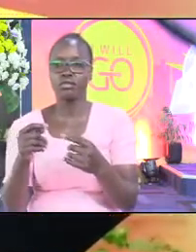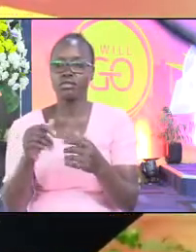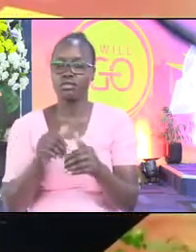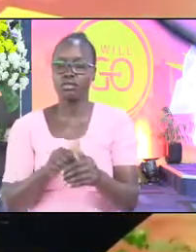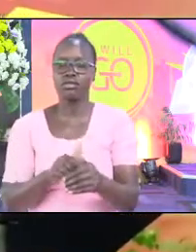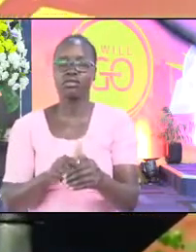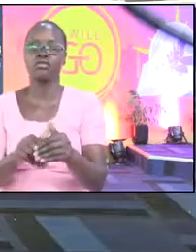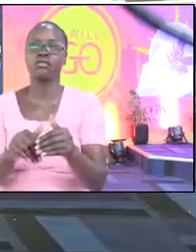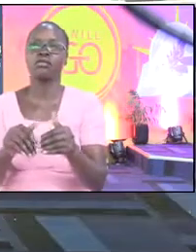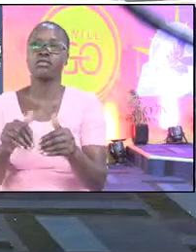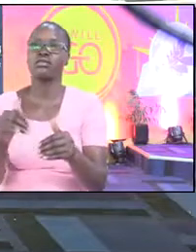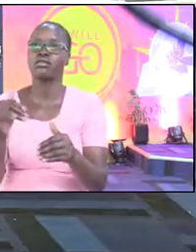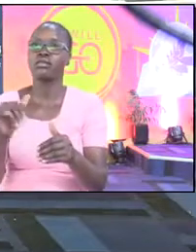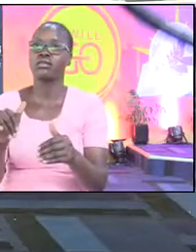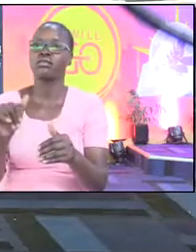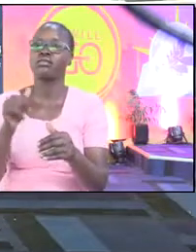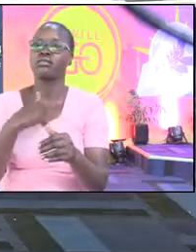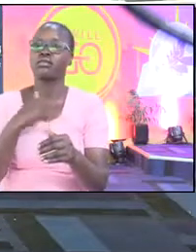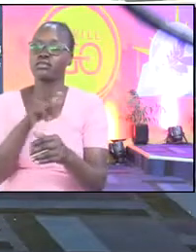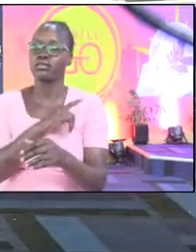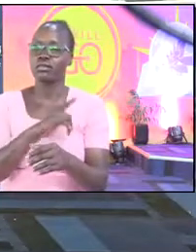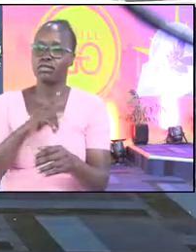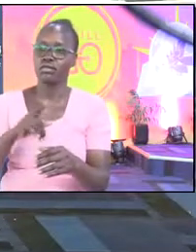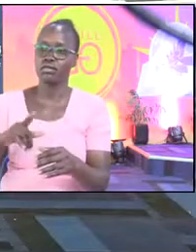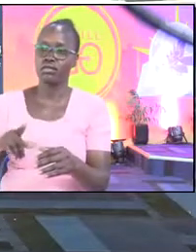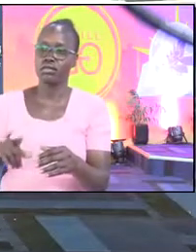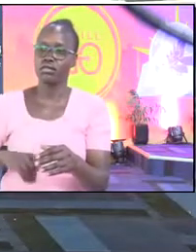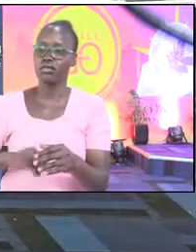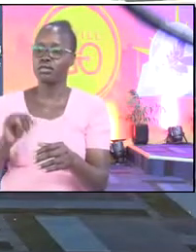will follow. Yes,